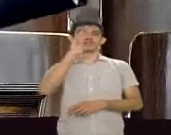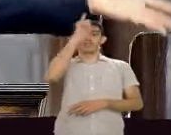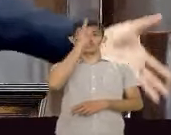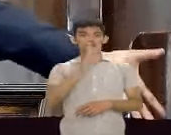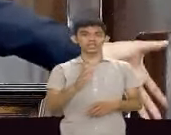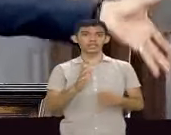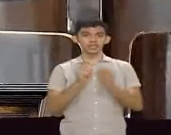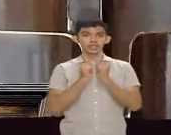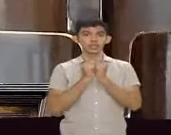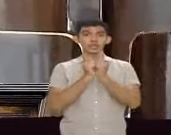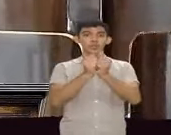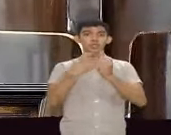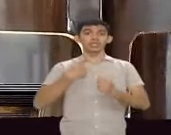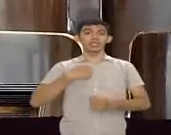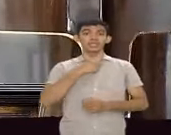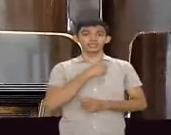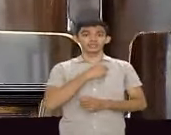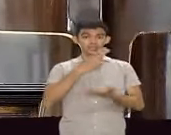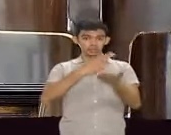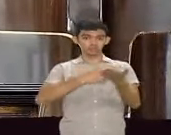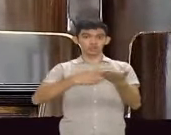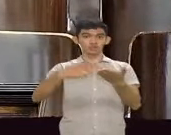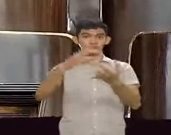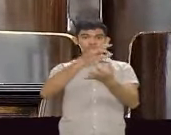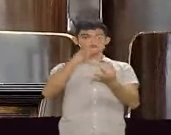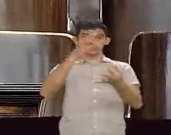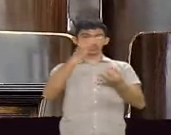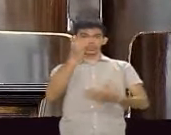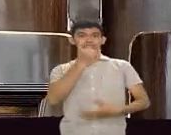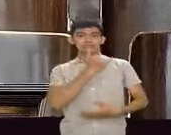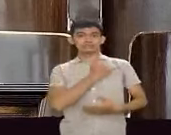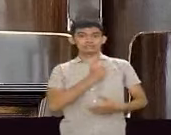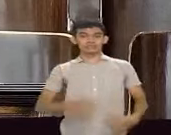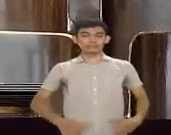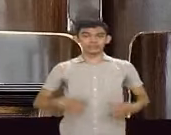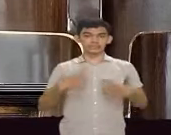The Holy Spirit lives in us.